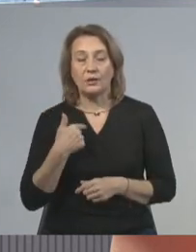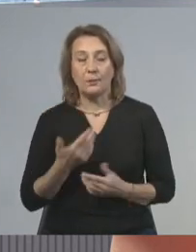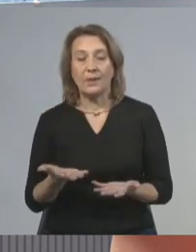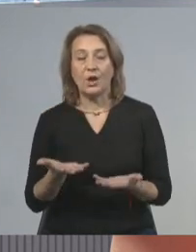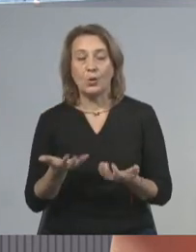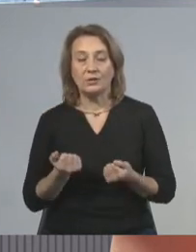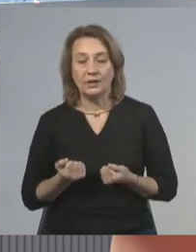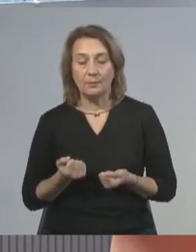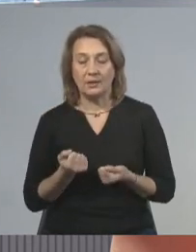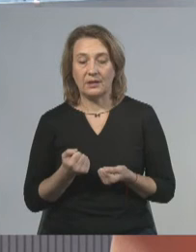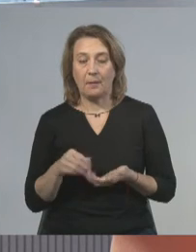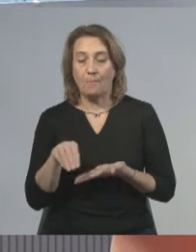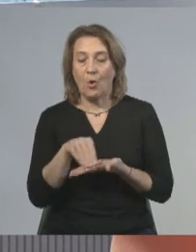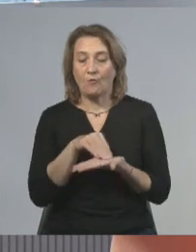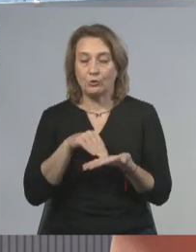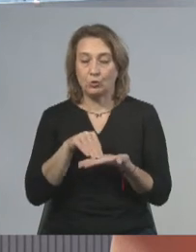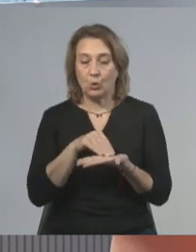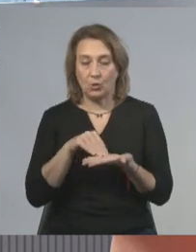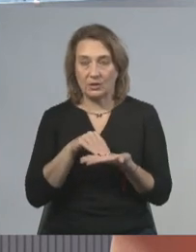so when we received